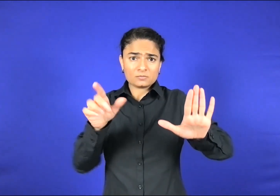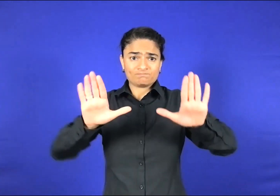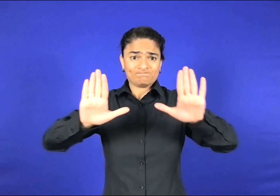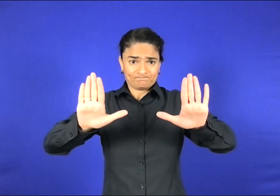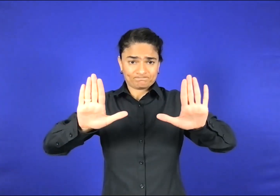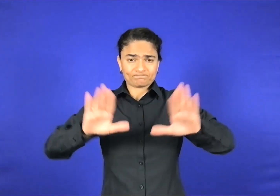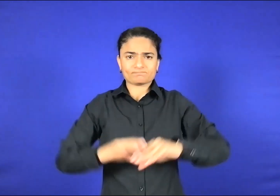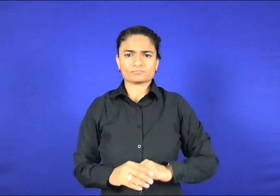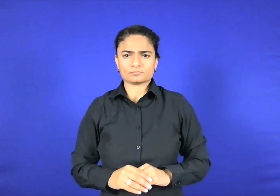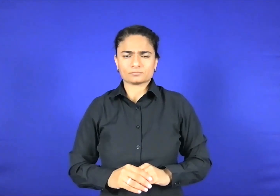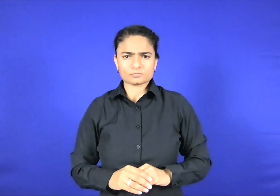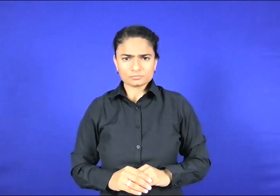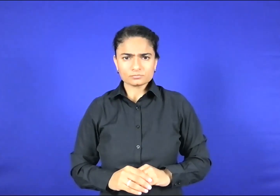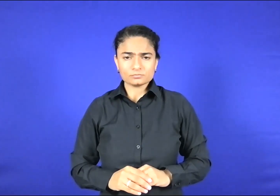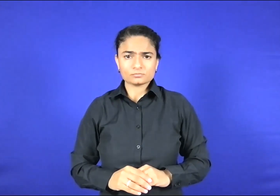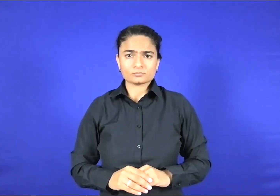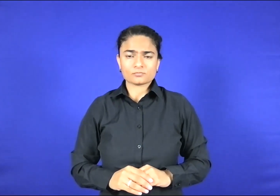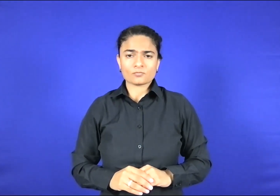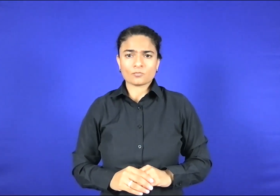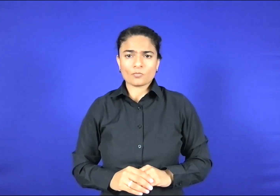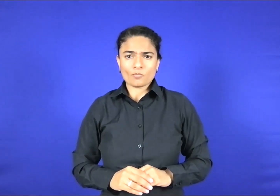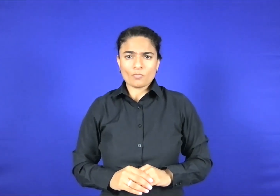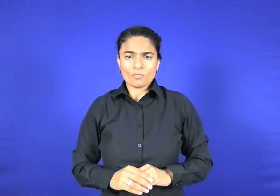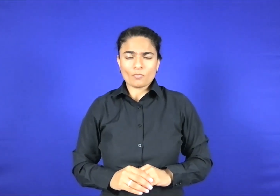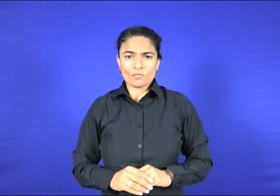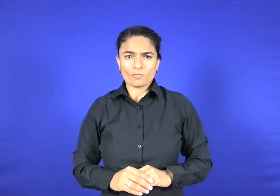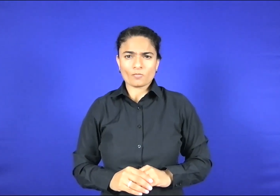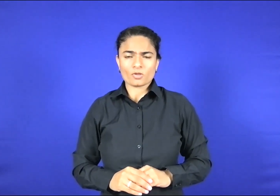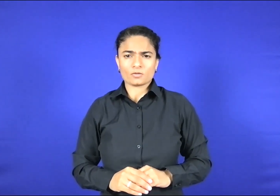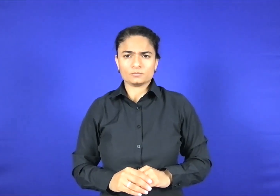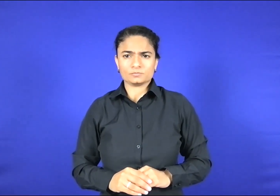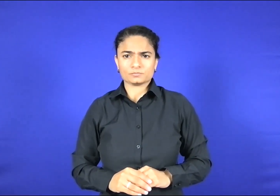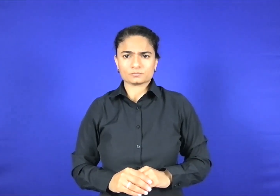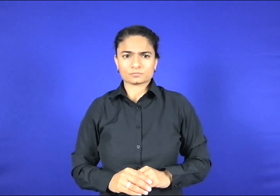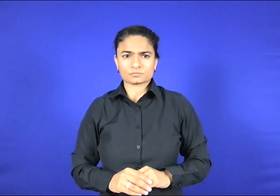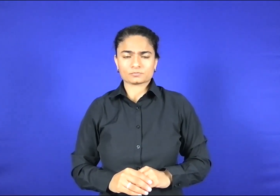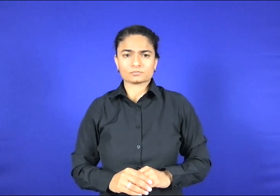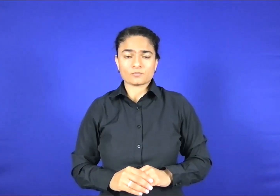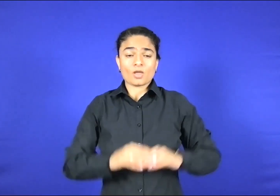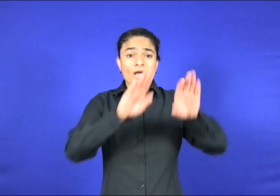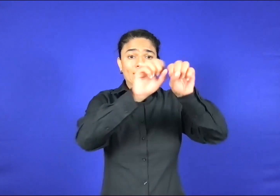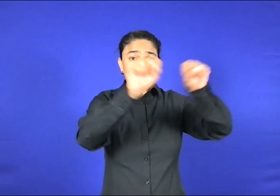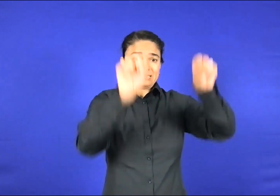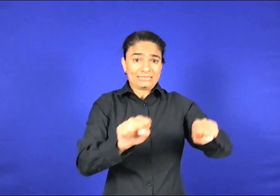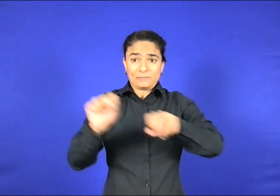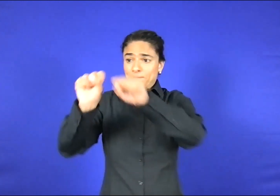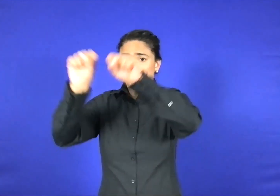system, especially that one of social protection,